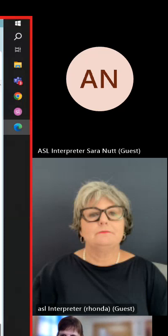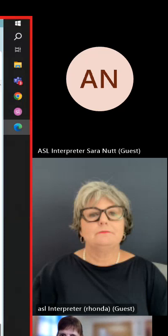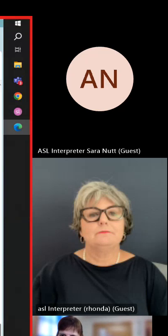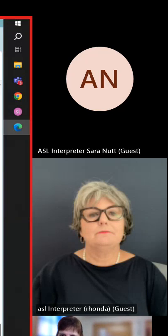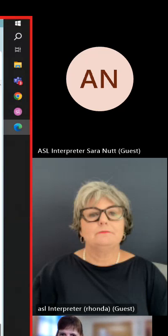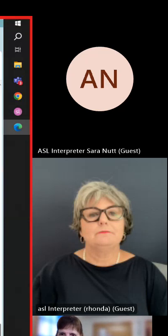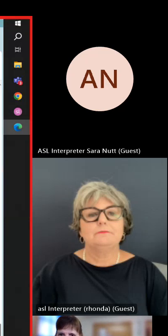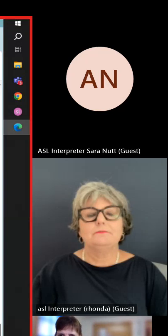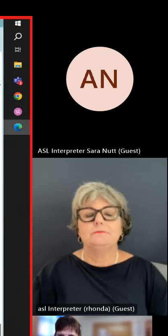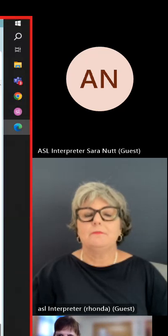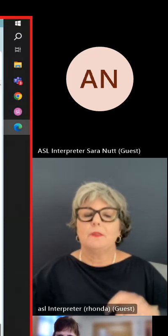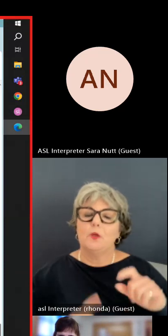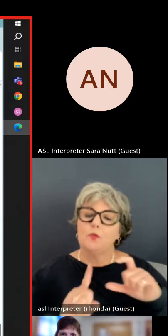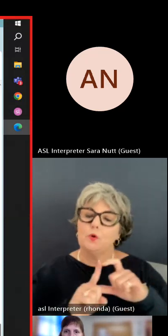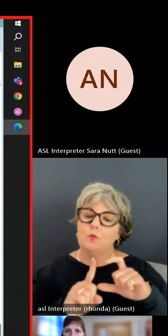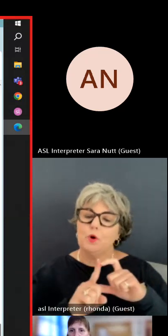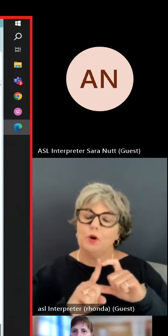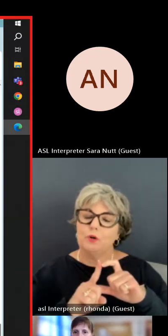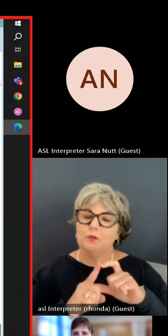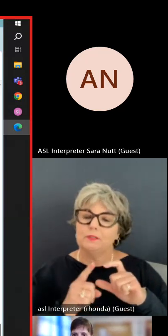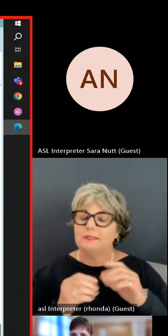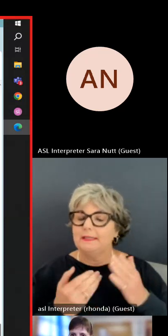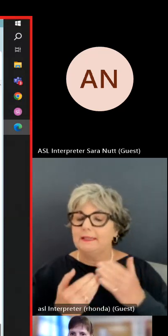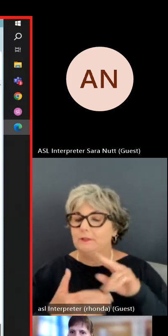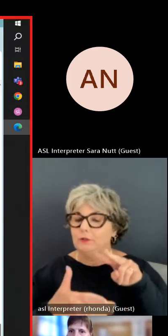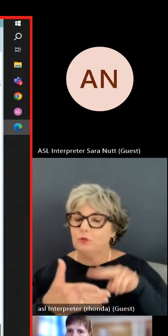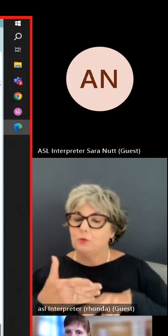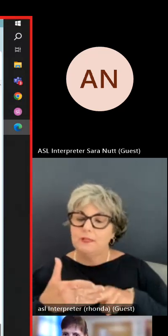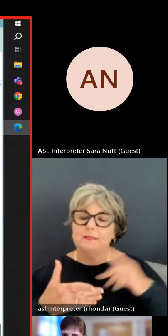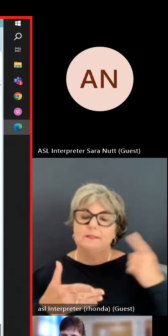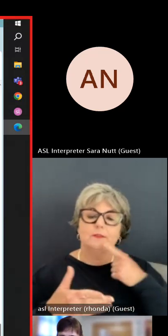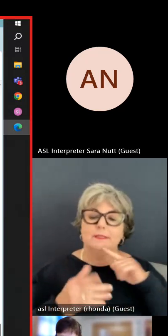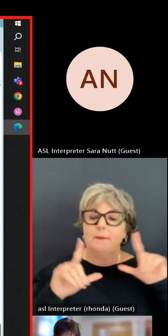Sean says, make the words more legible, enlarge the picture.